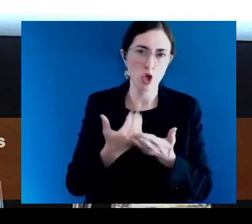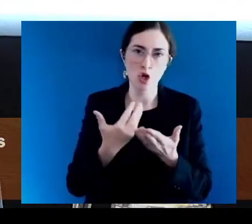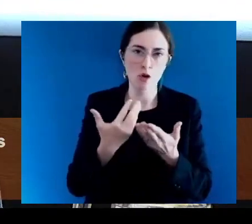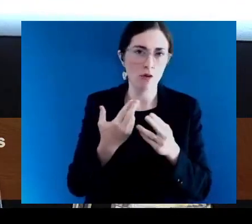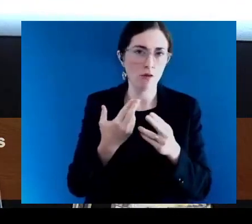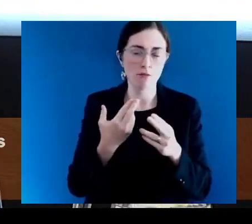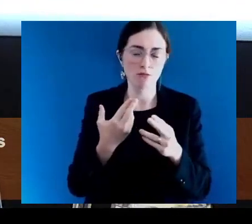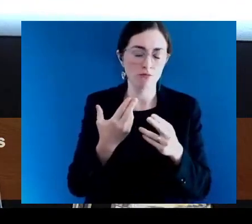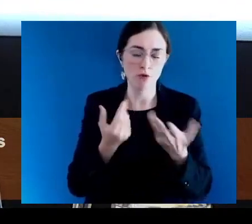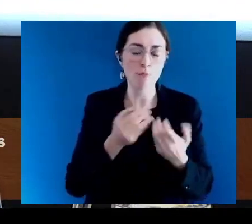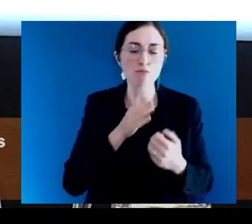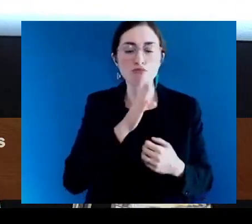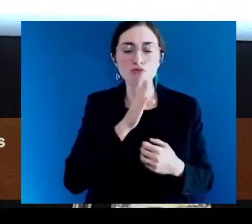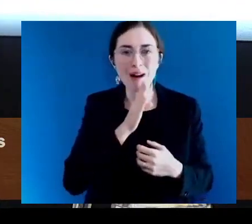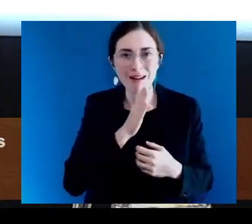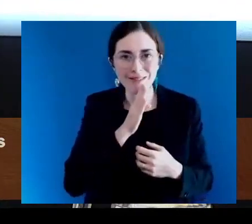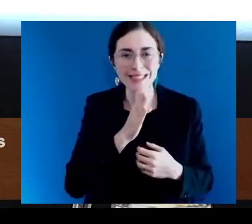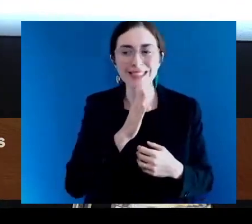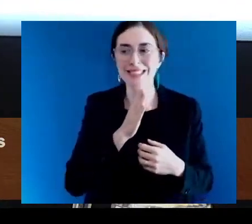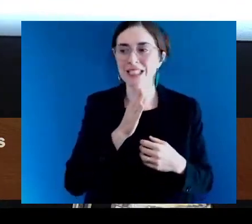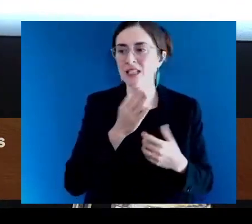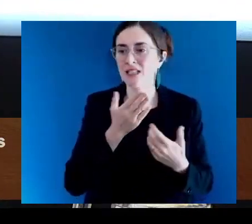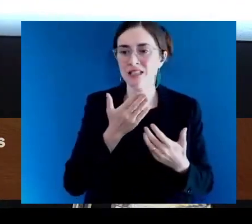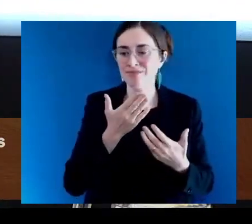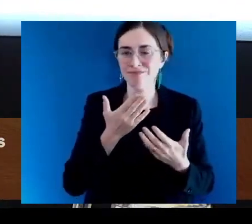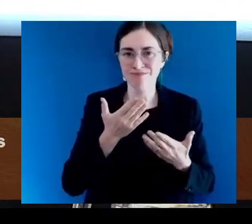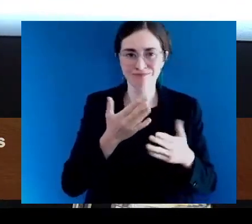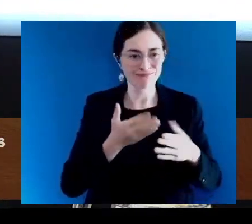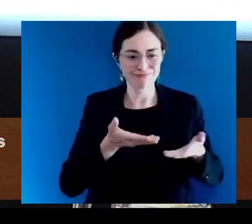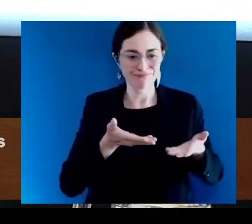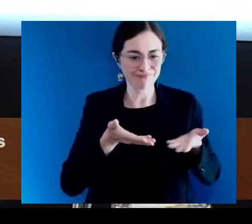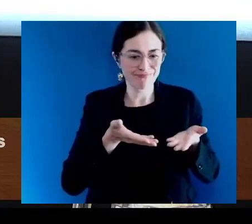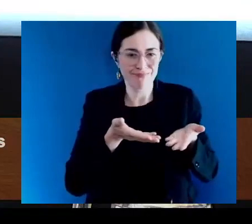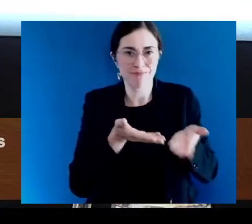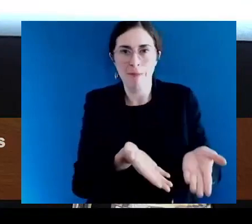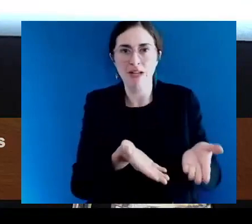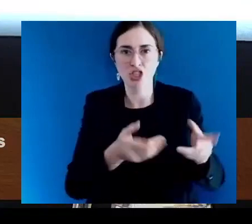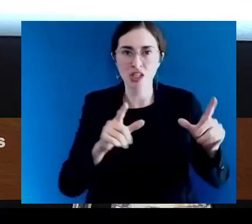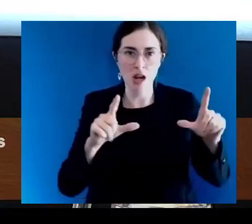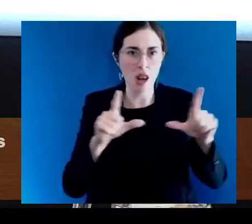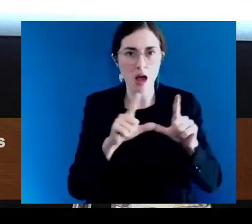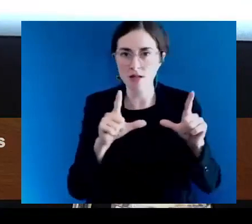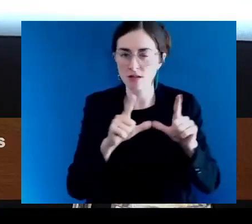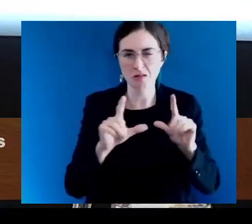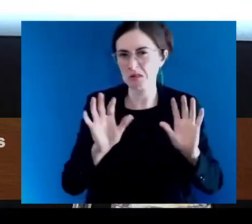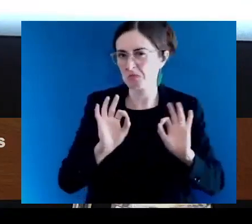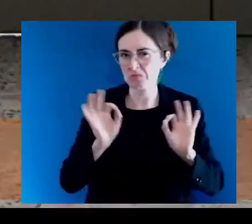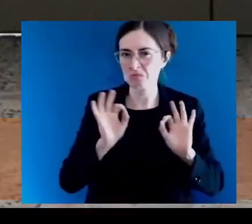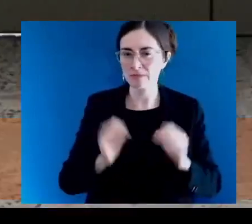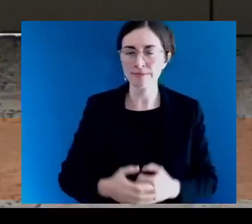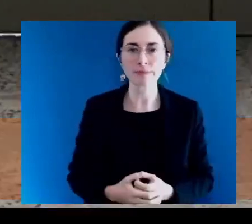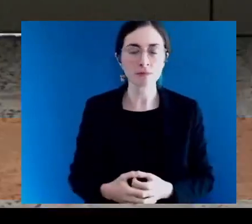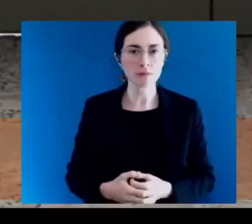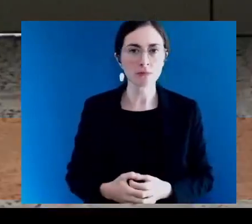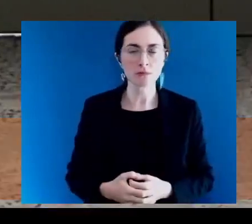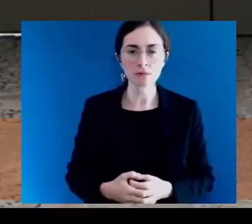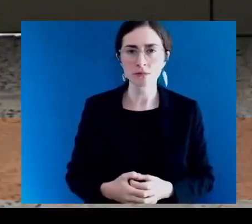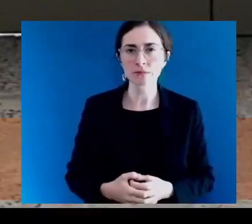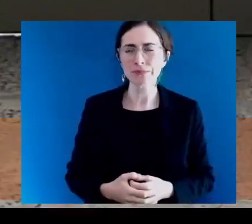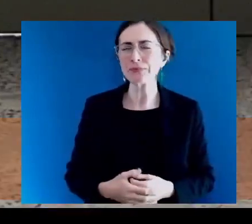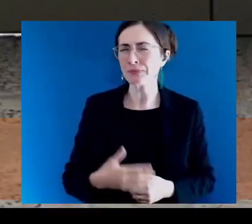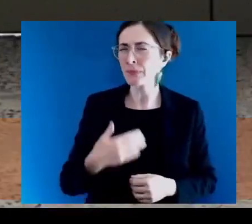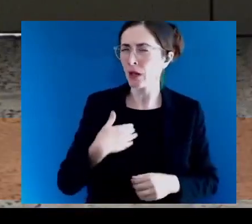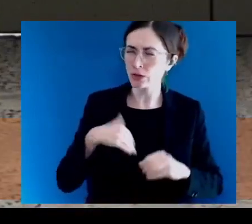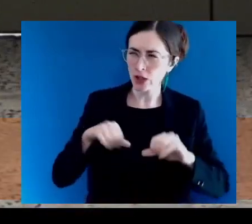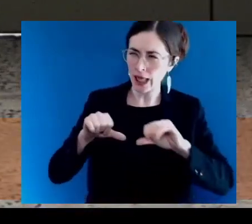from the actual issuing of grants and licences and permits. When you, just to understand that,